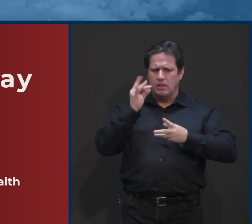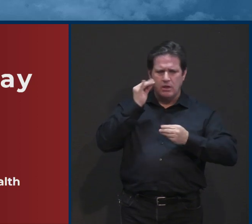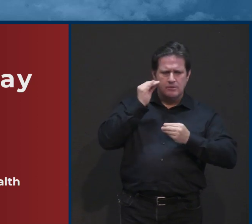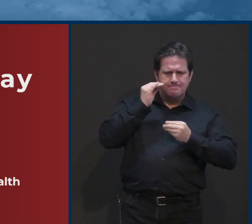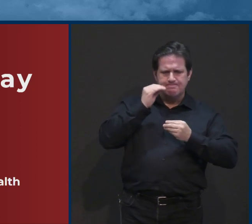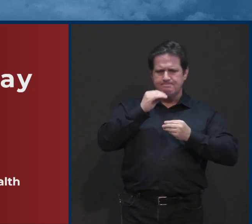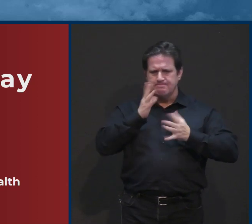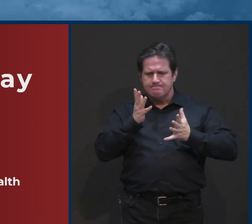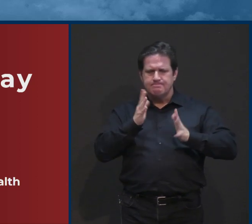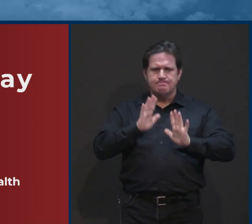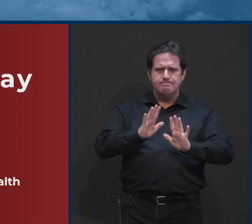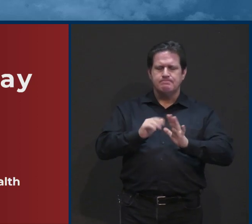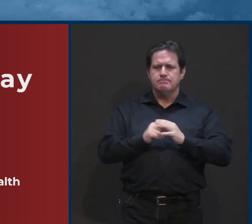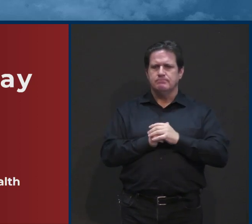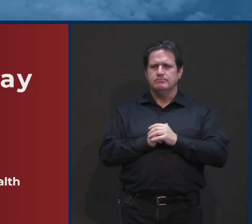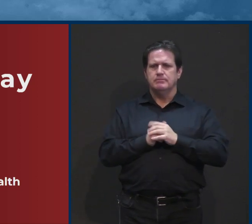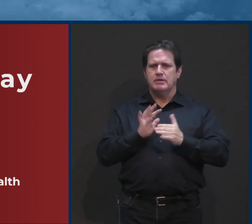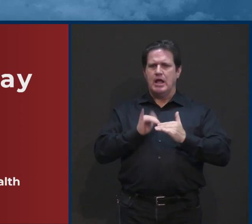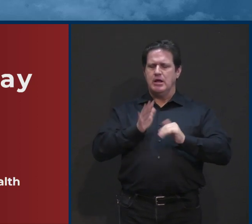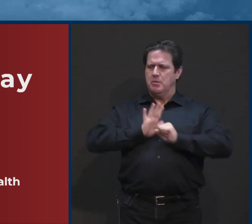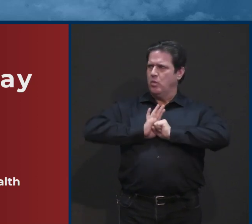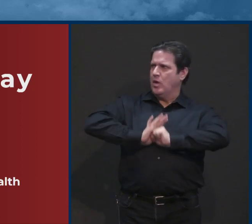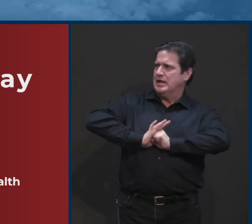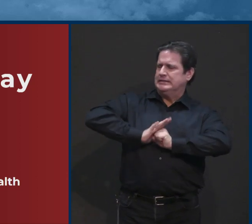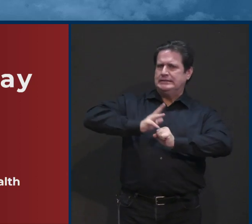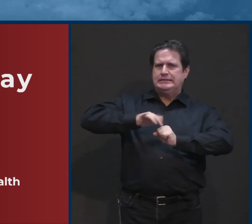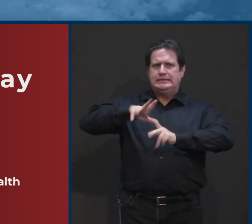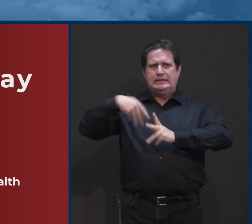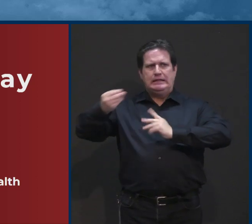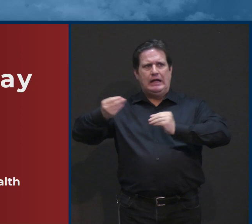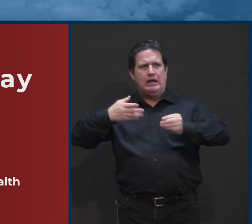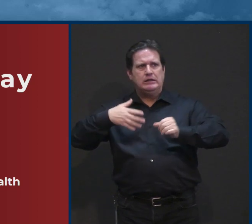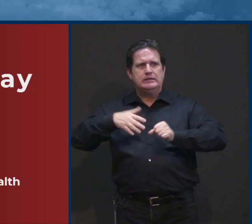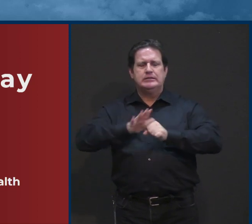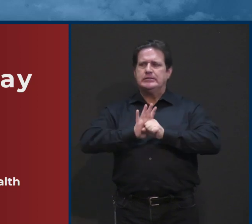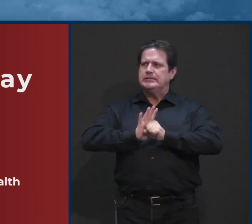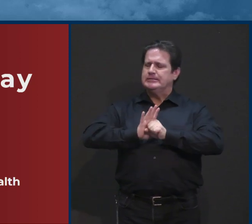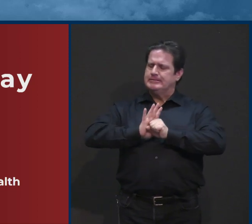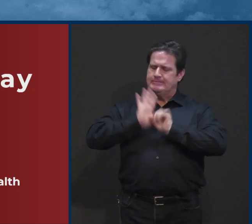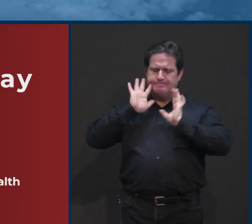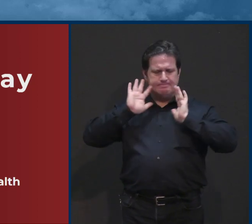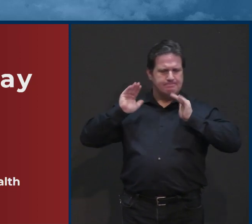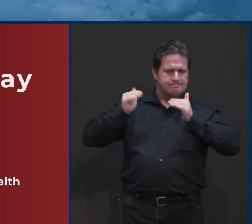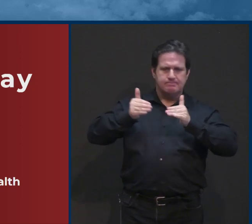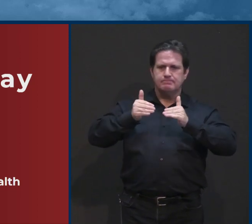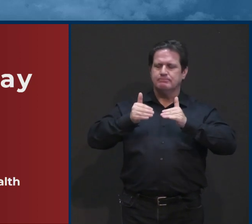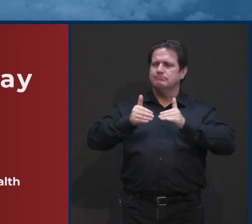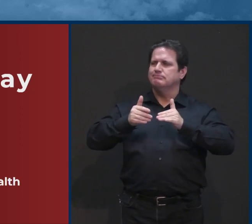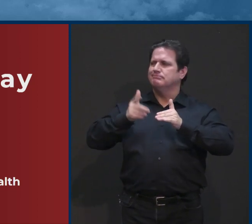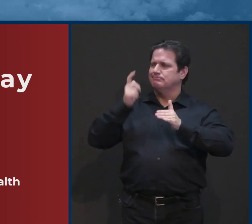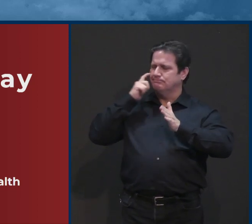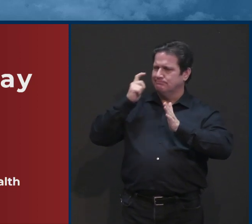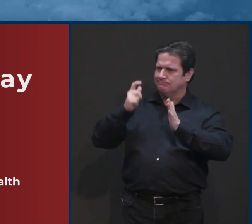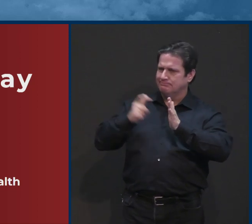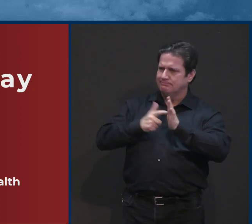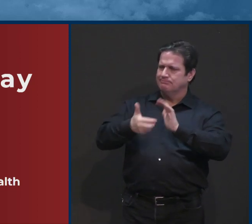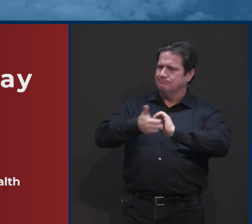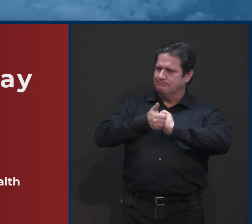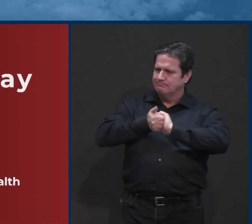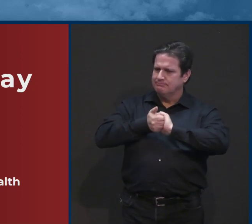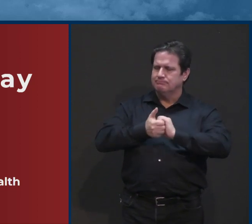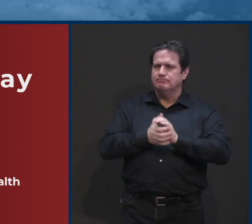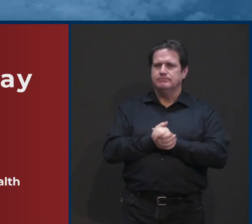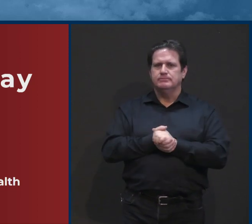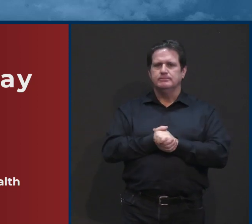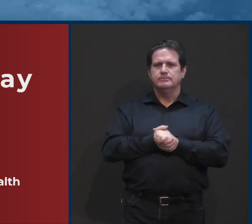thoughtful, notwithstanding the pressure coming from other sector, and certainly deserves to be recognized with the